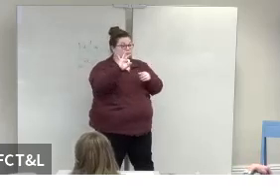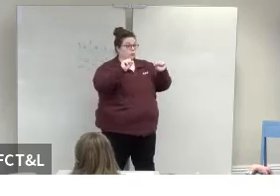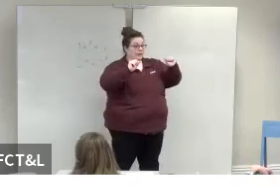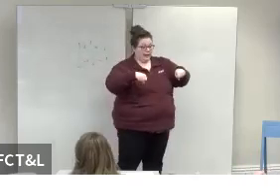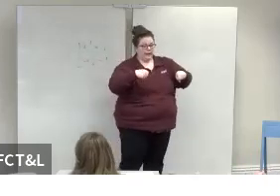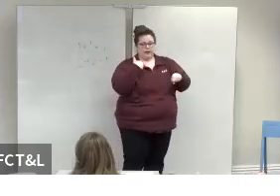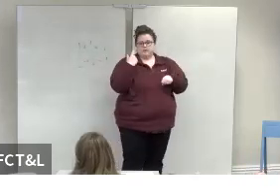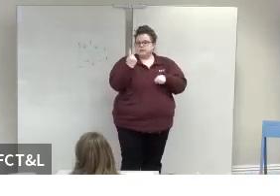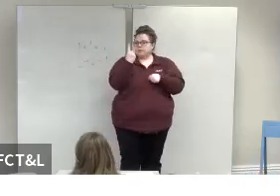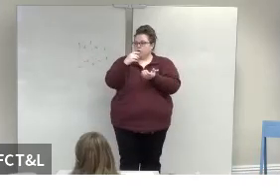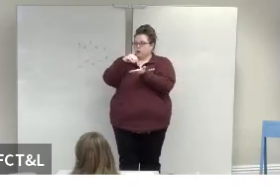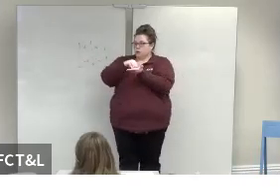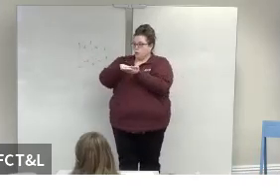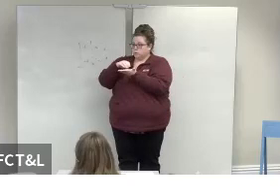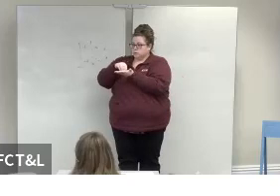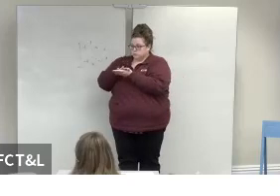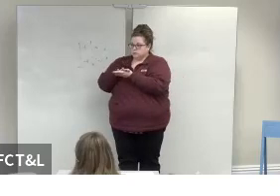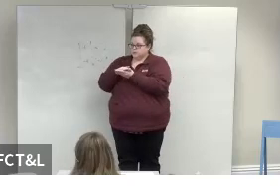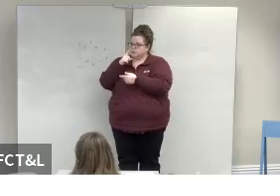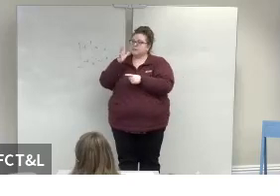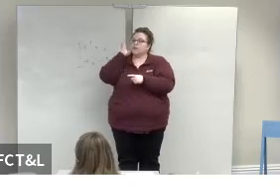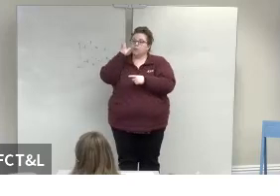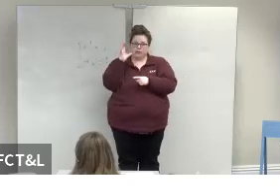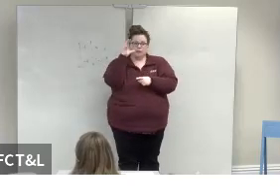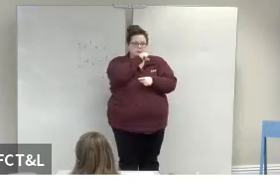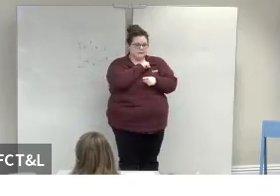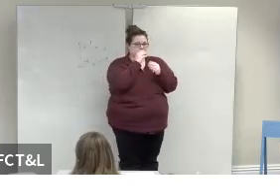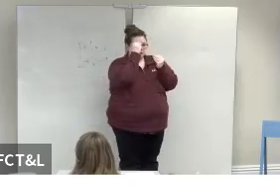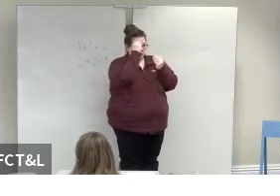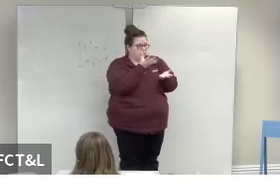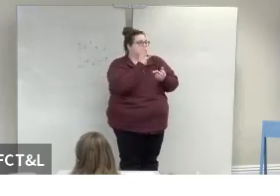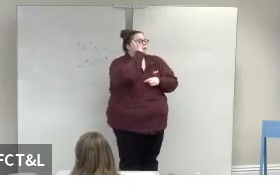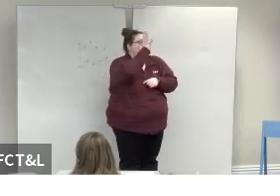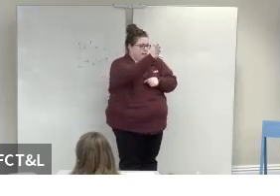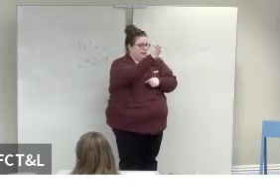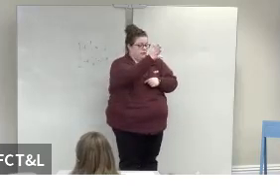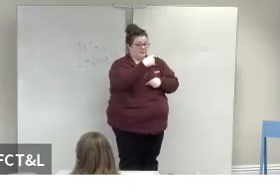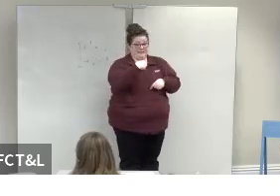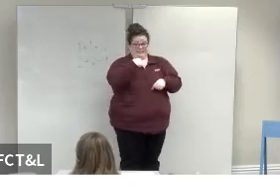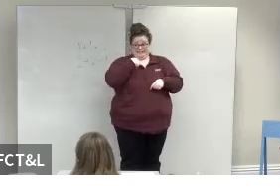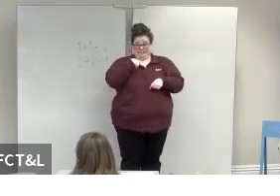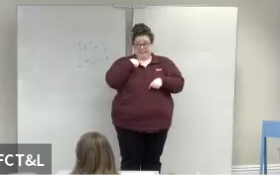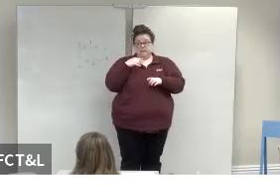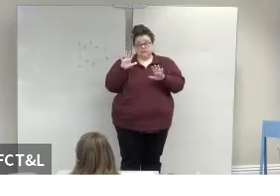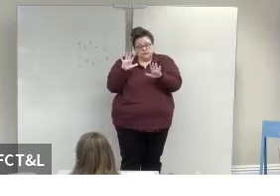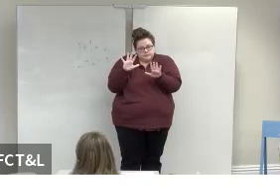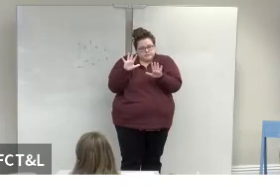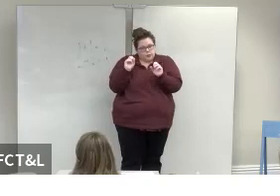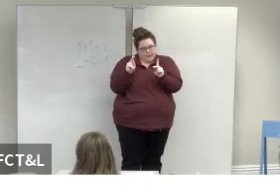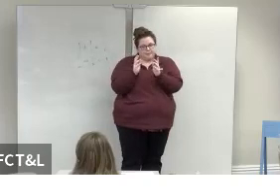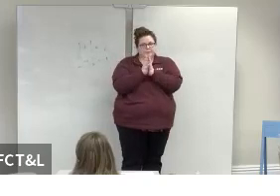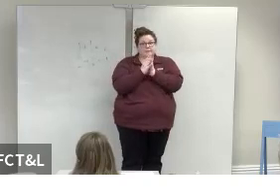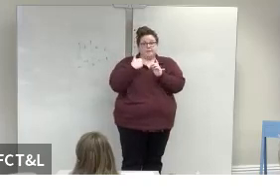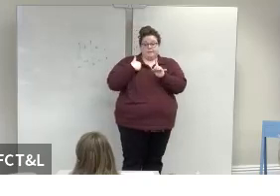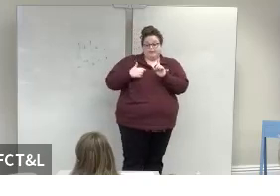information and taking notes at the same time. So oftentimes deaf students will have note takers, and but if they want to take their own notes,